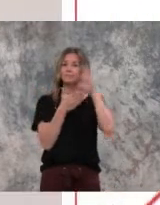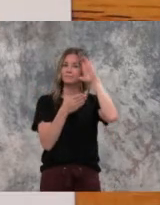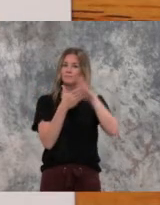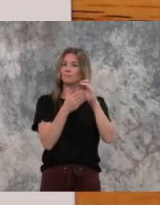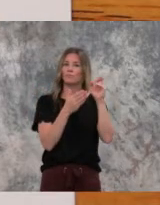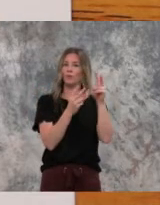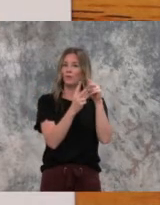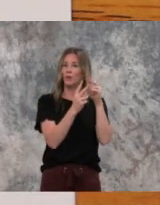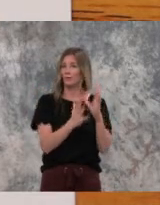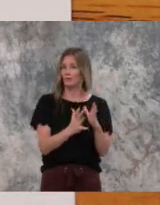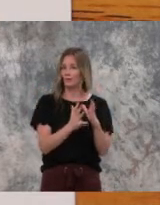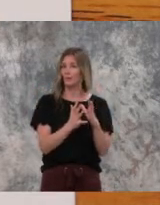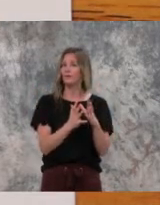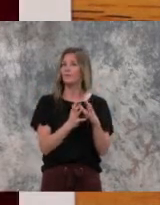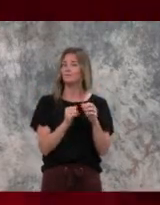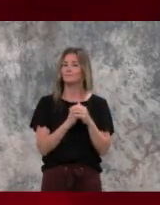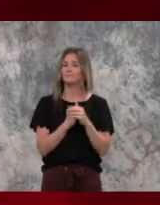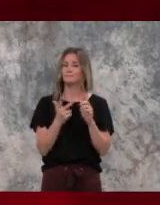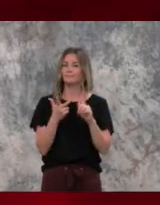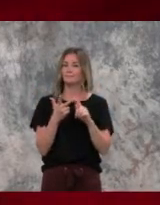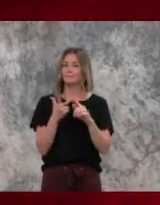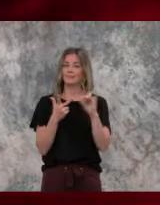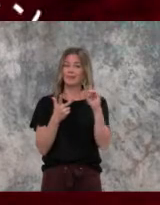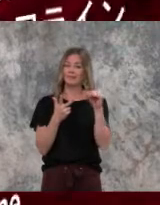Identification for your spouse or partner,